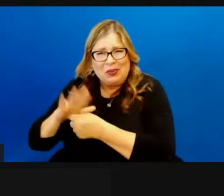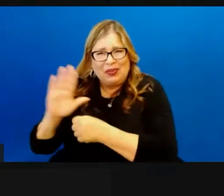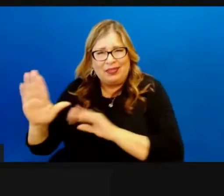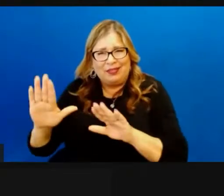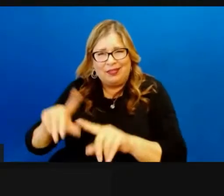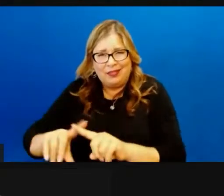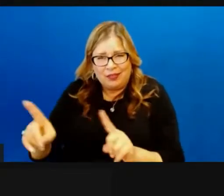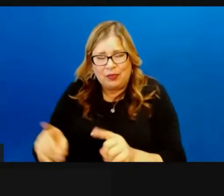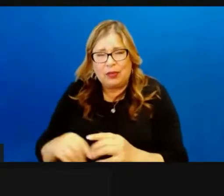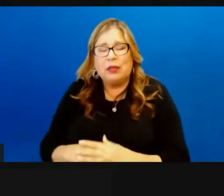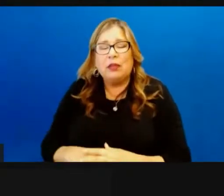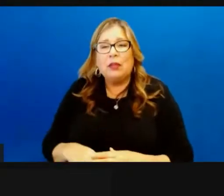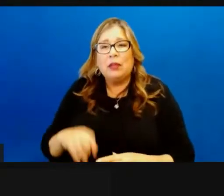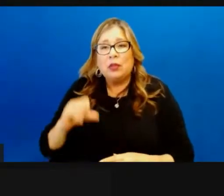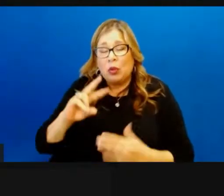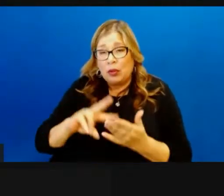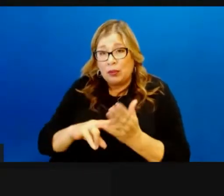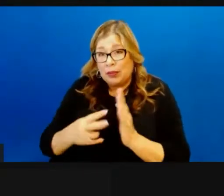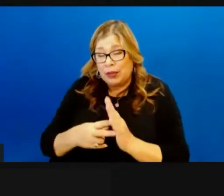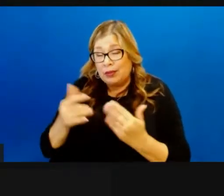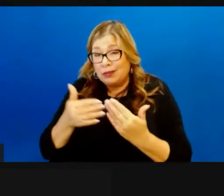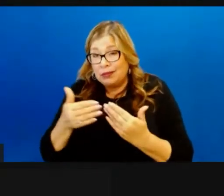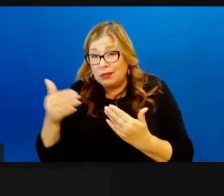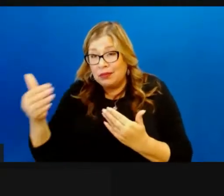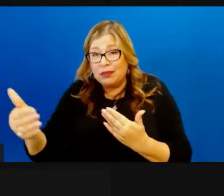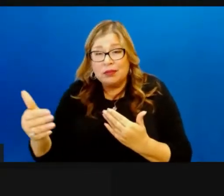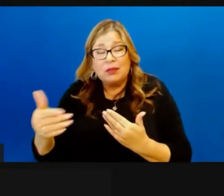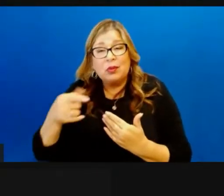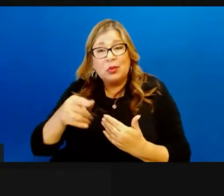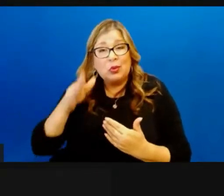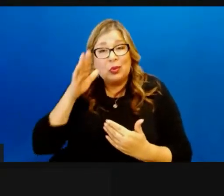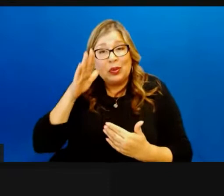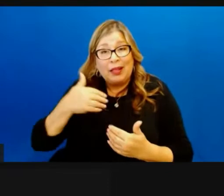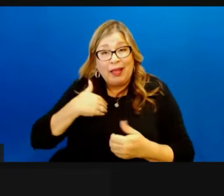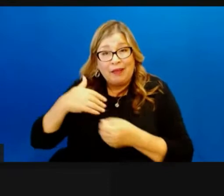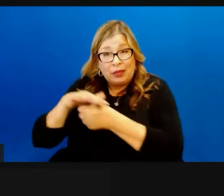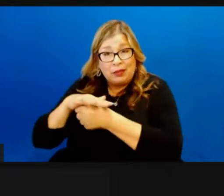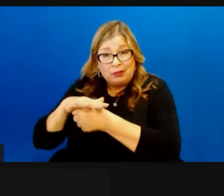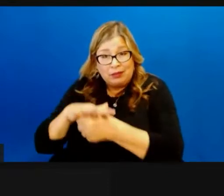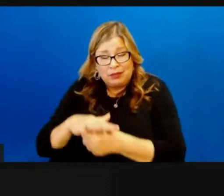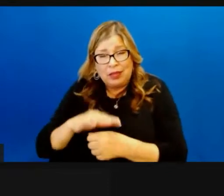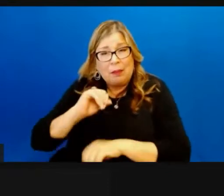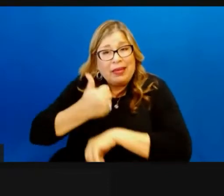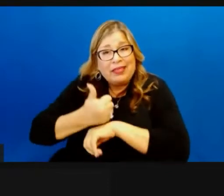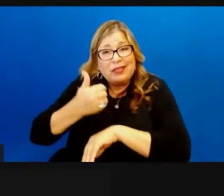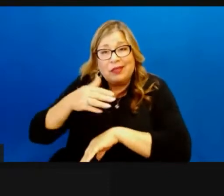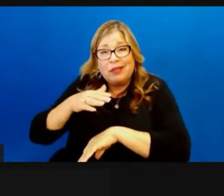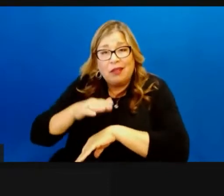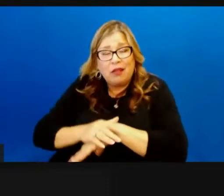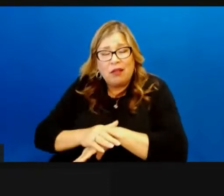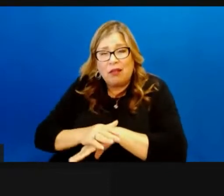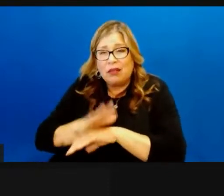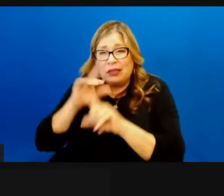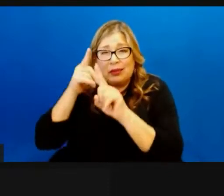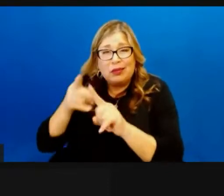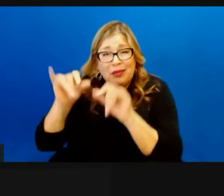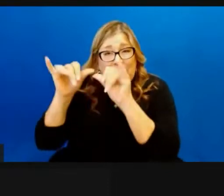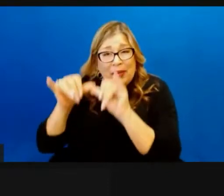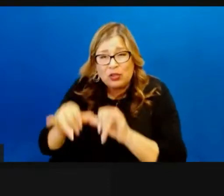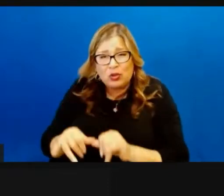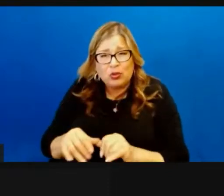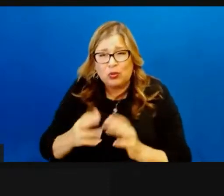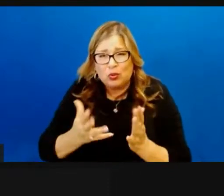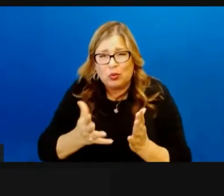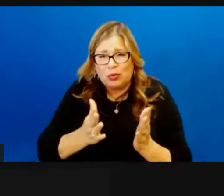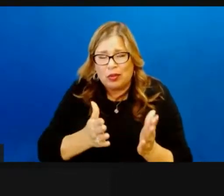out, and based on what metrics would you be looking for? And then as far as what held up the decision that was promised today, as